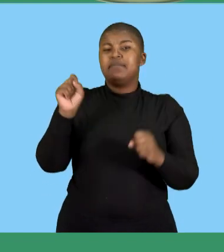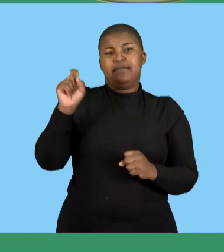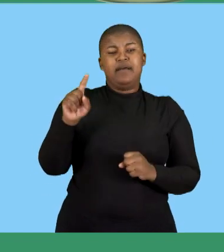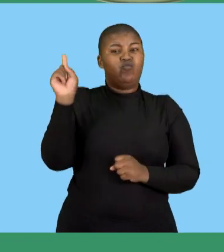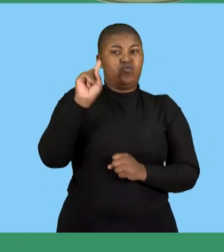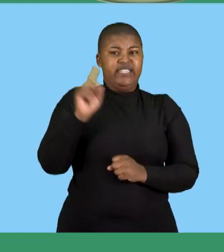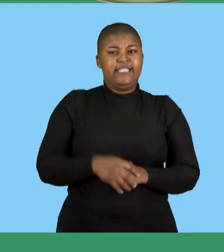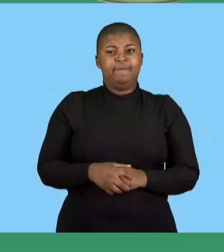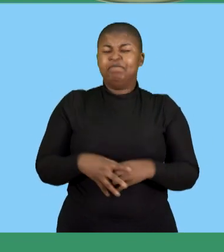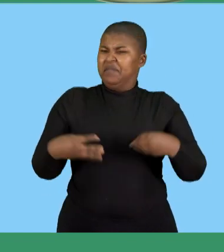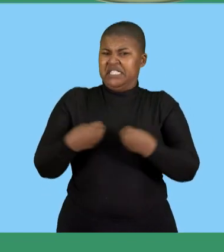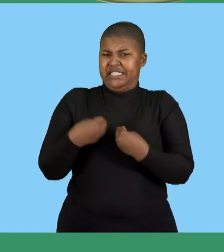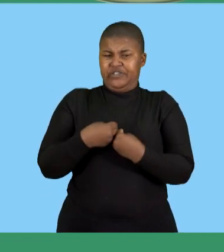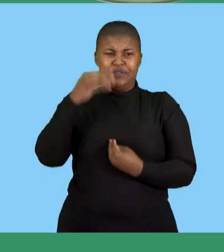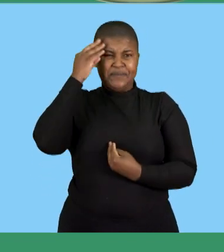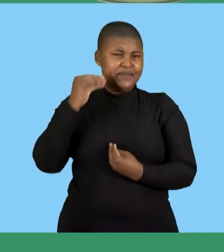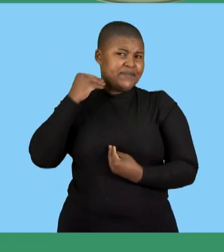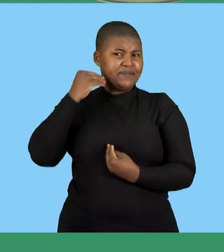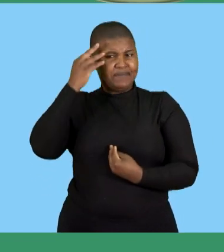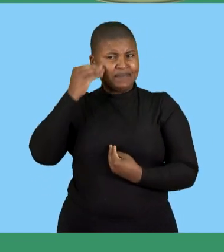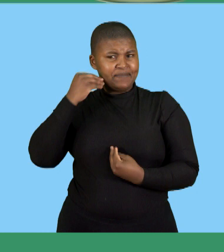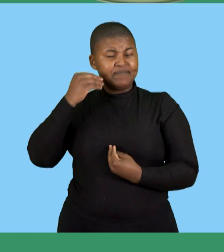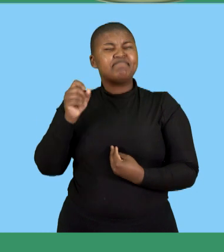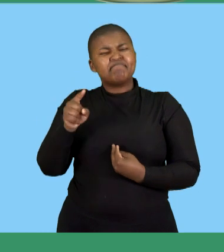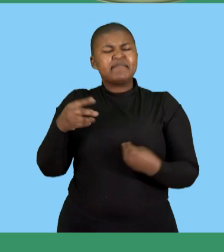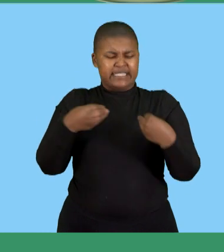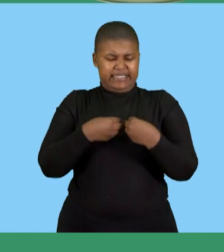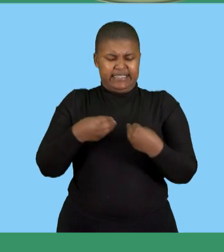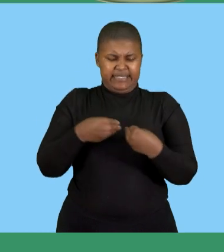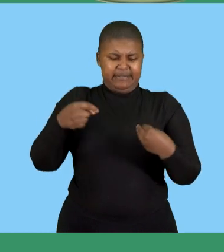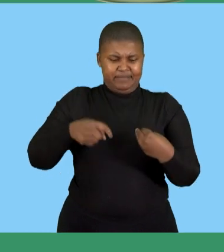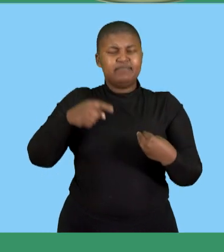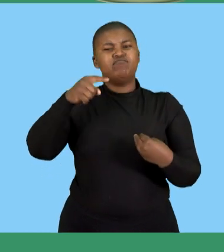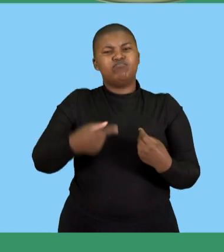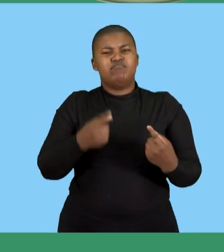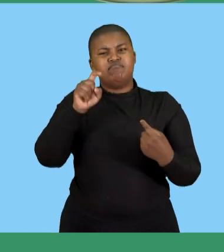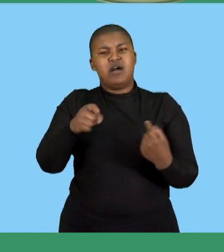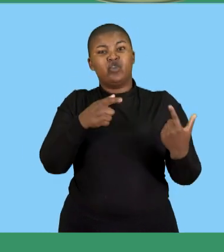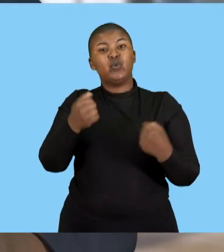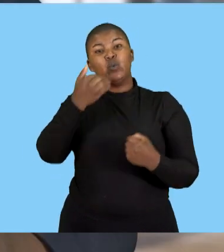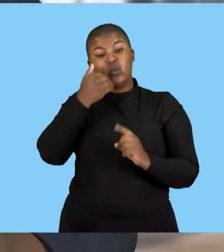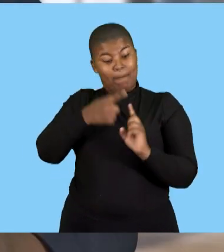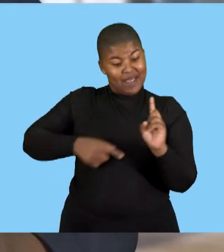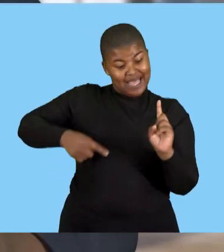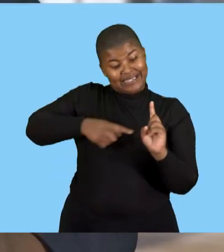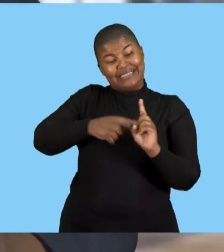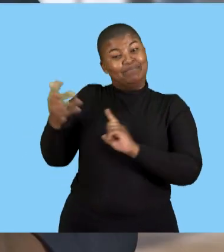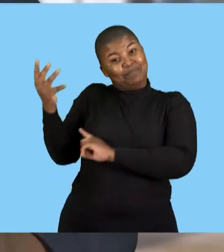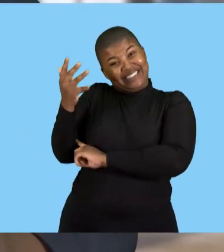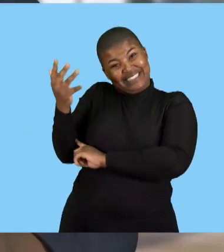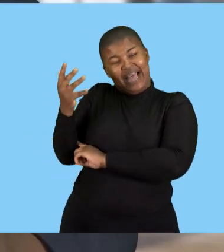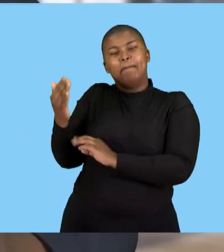the factors you are considering when preparing, these are factors to be done by the presenter